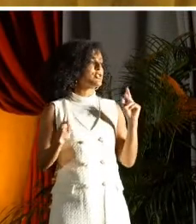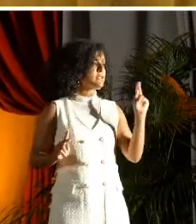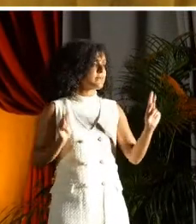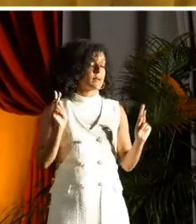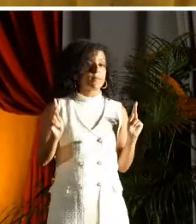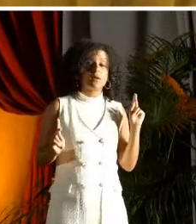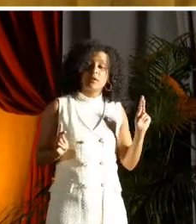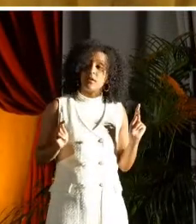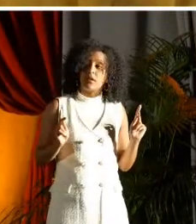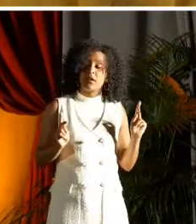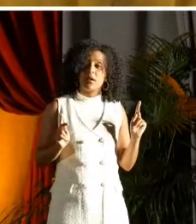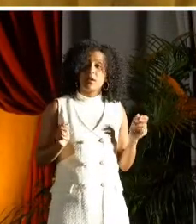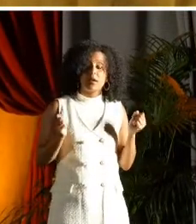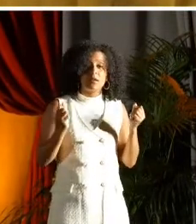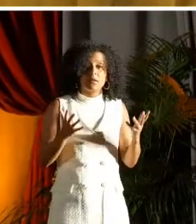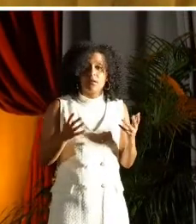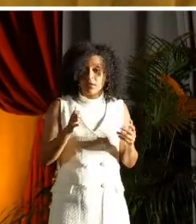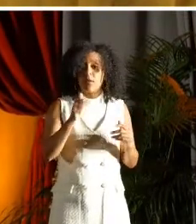and many of them were women.